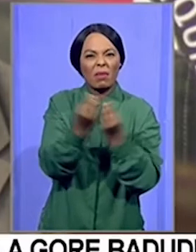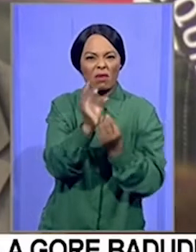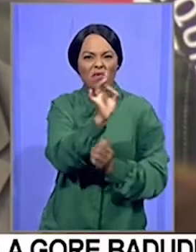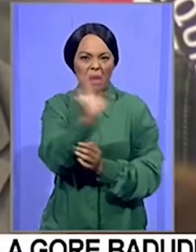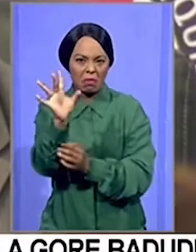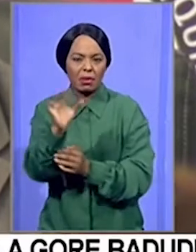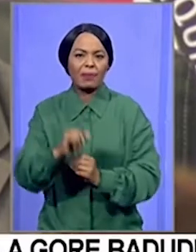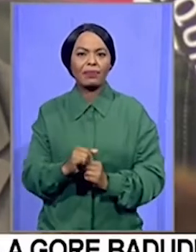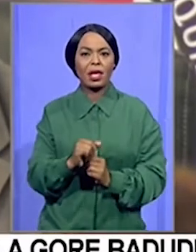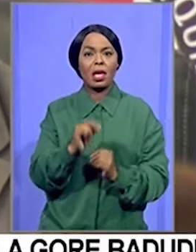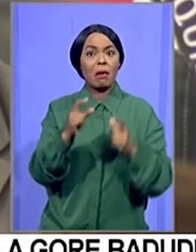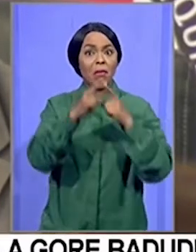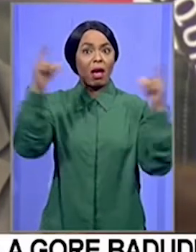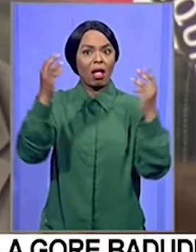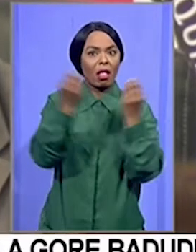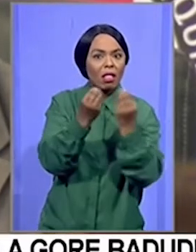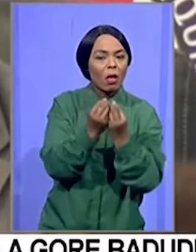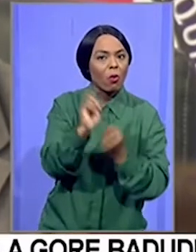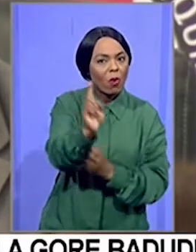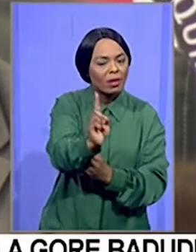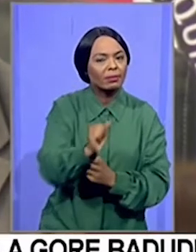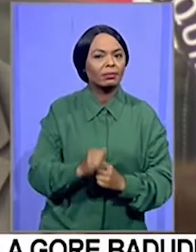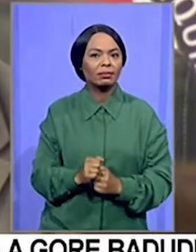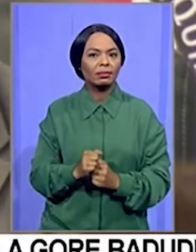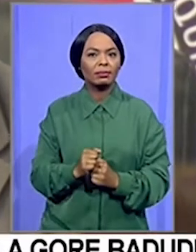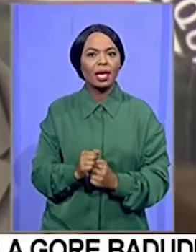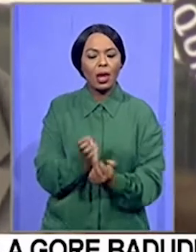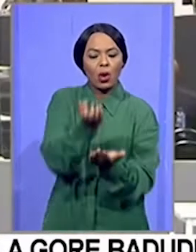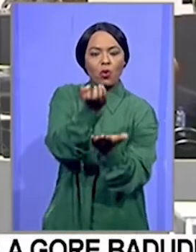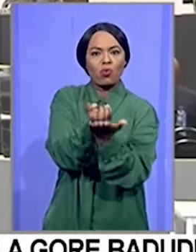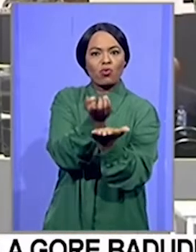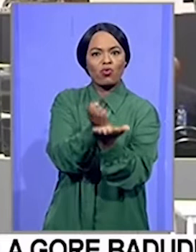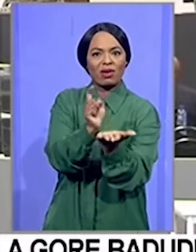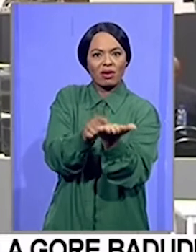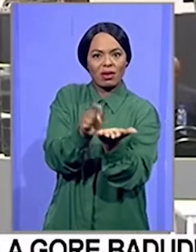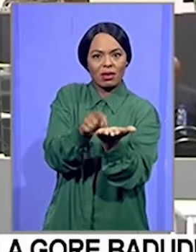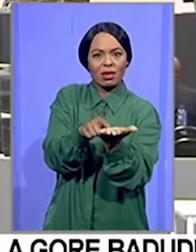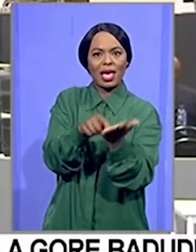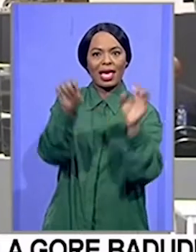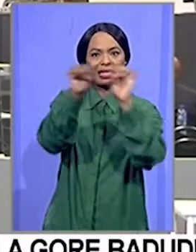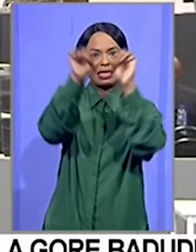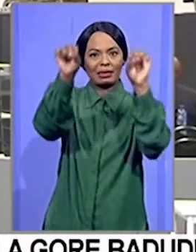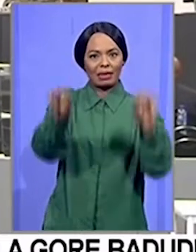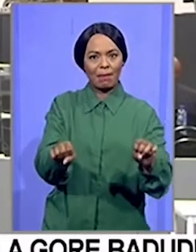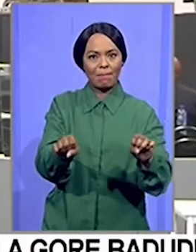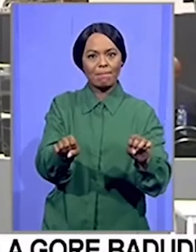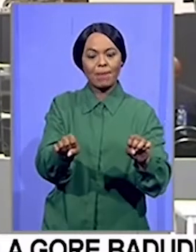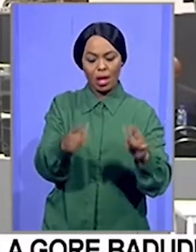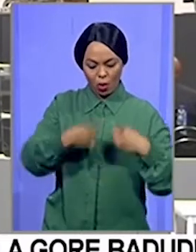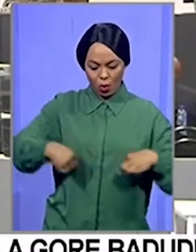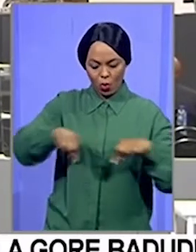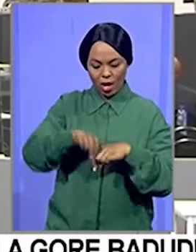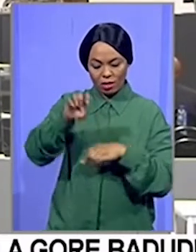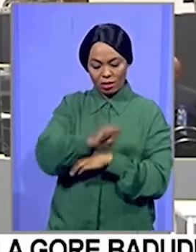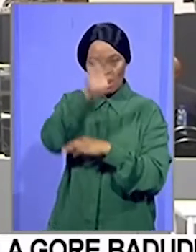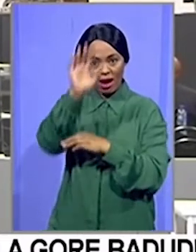Taba e kgolo mo ke taba ya our economic system. Rena re le South Africa re šomiša gore subscribe on